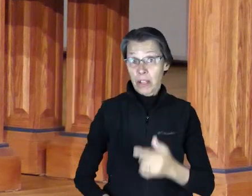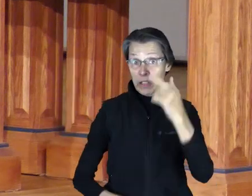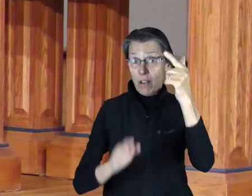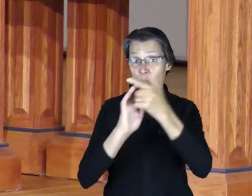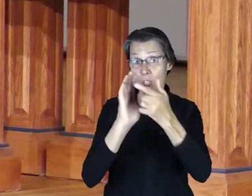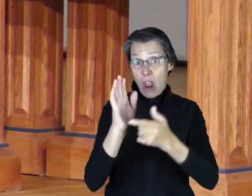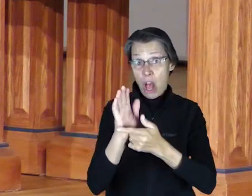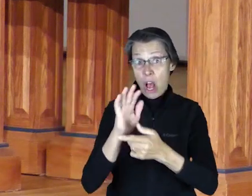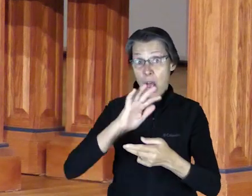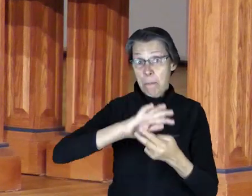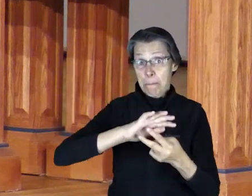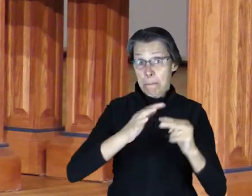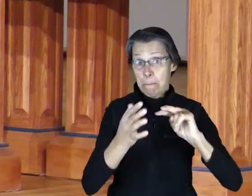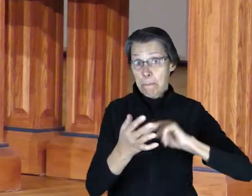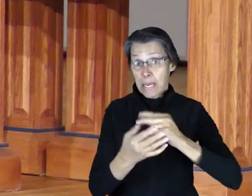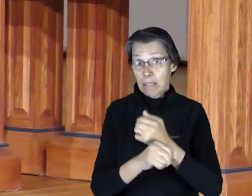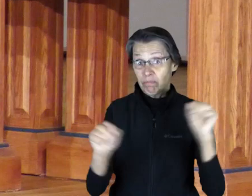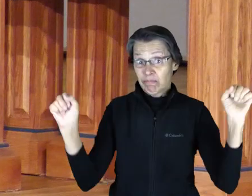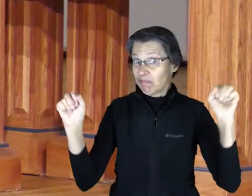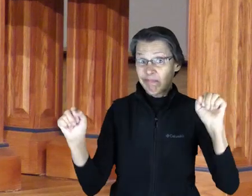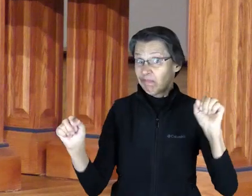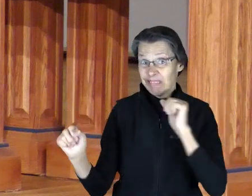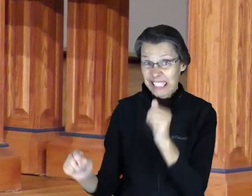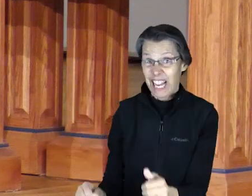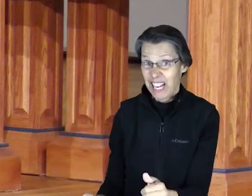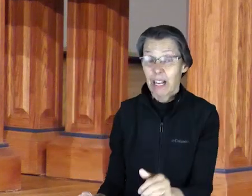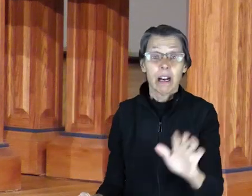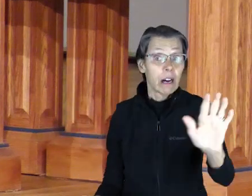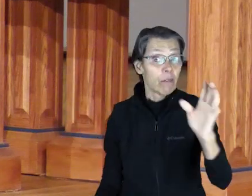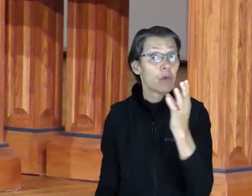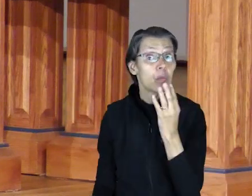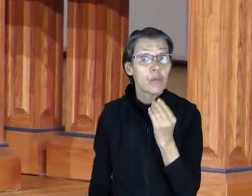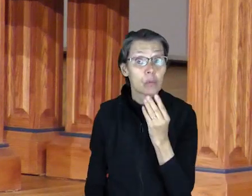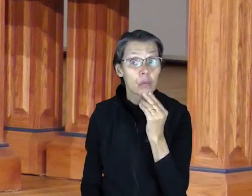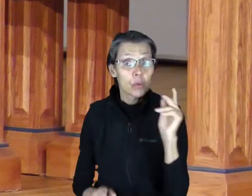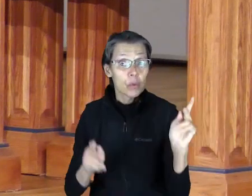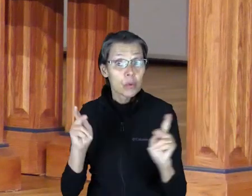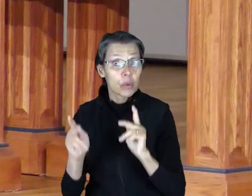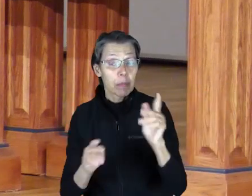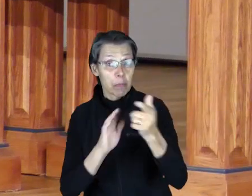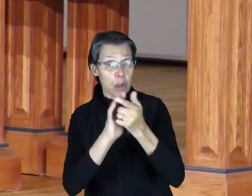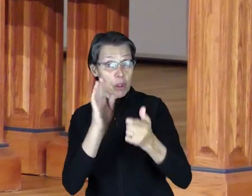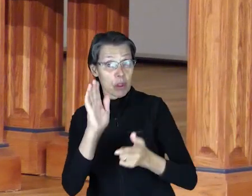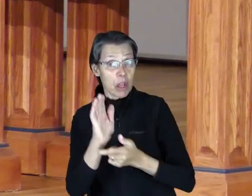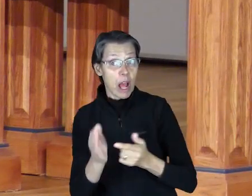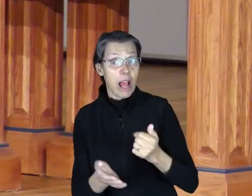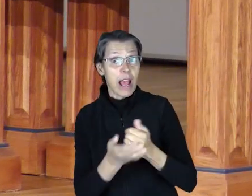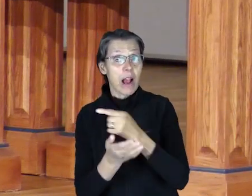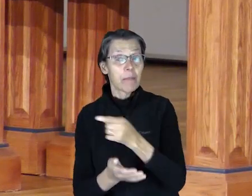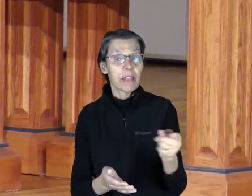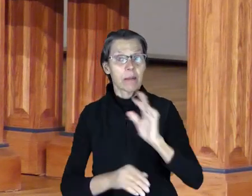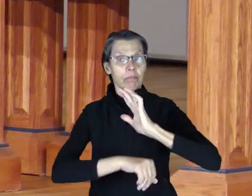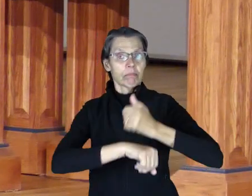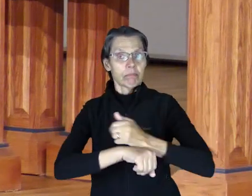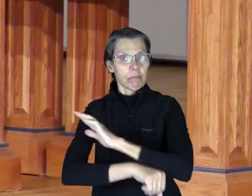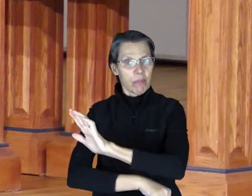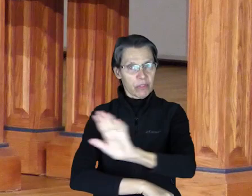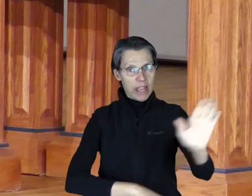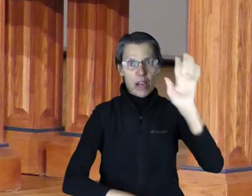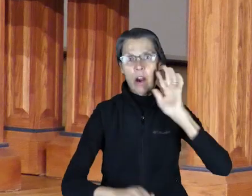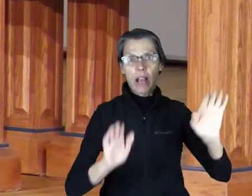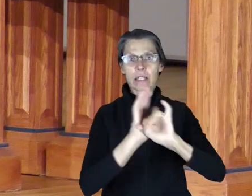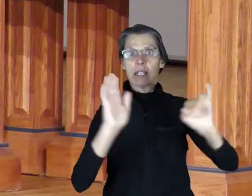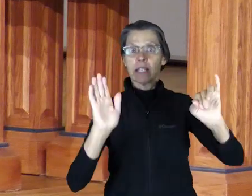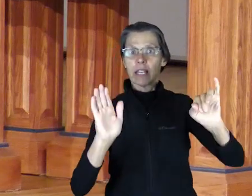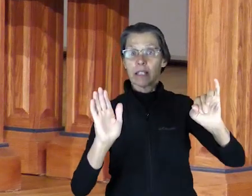words. We don't tend to think of law as liberating, but for the people of Israel, these divine instructions helped